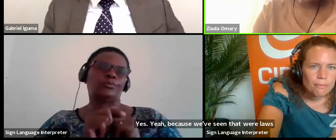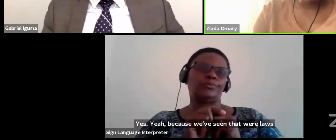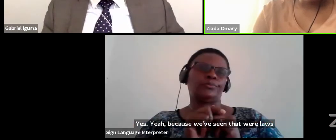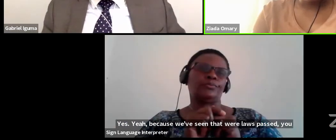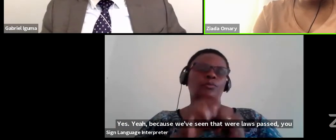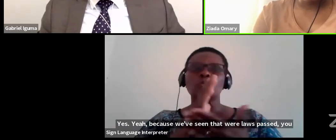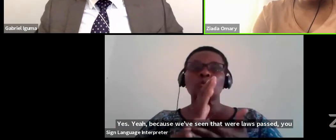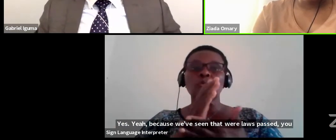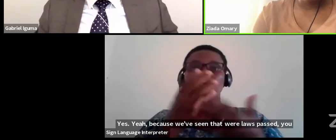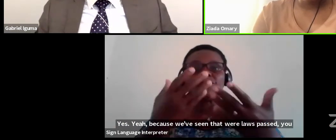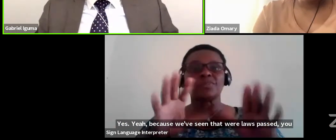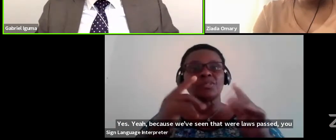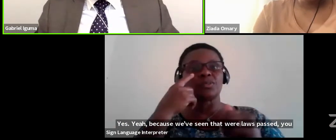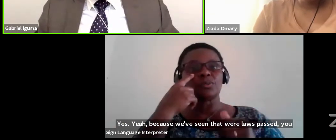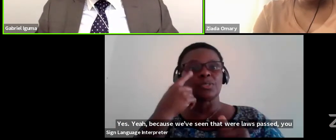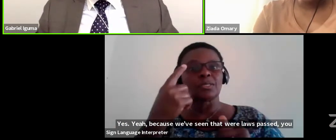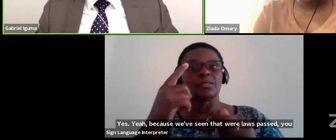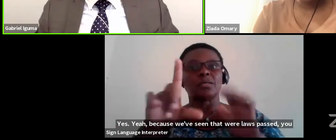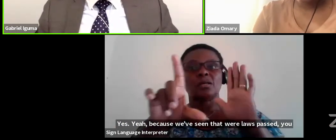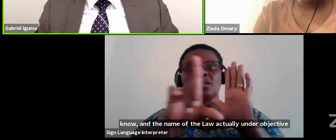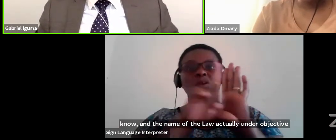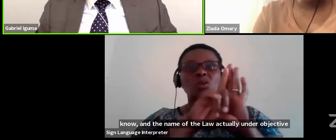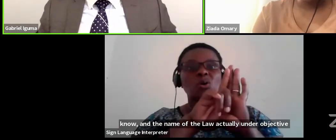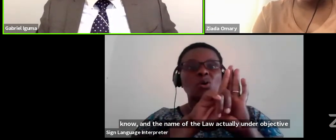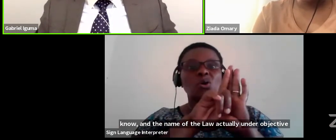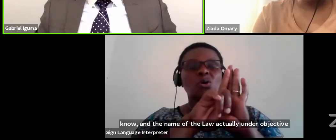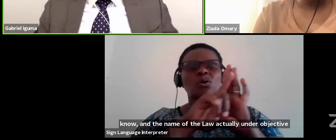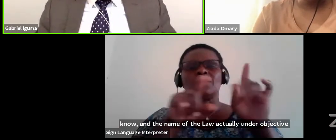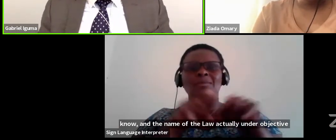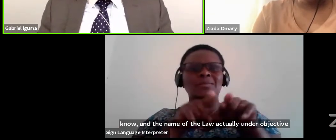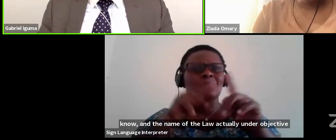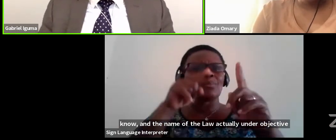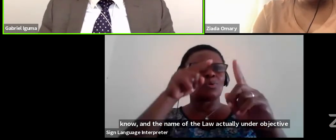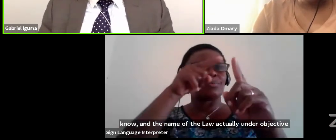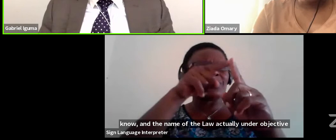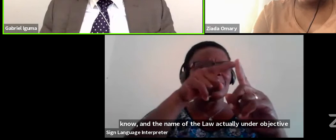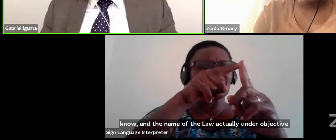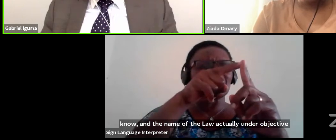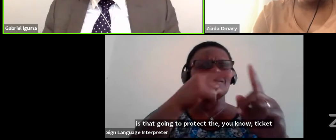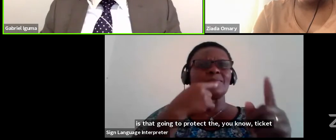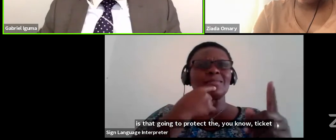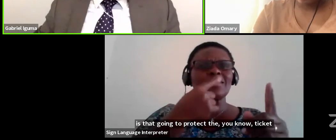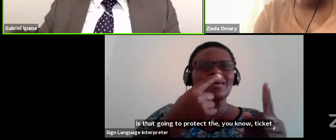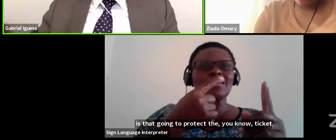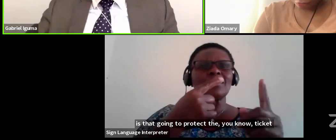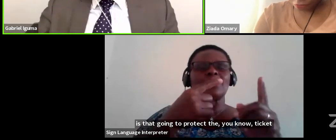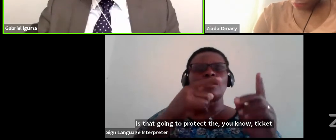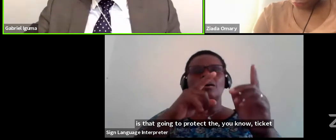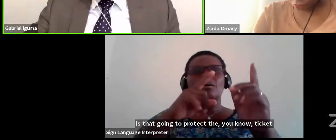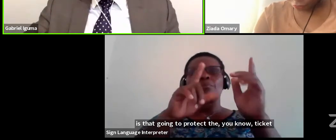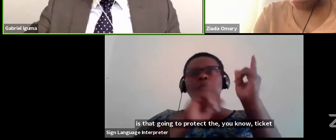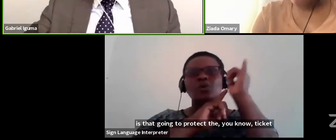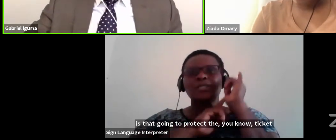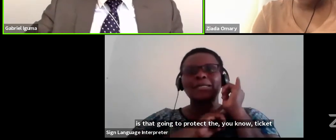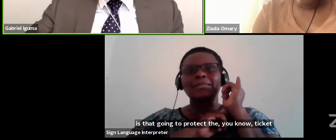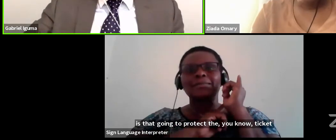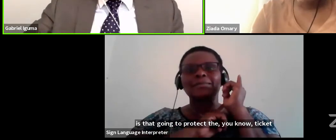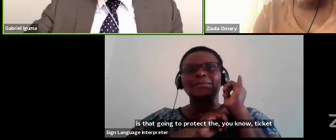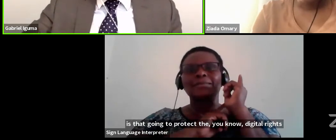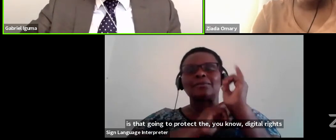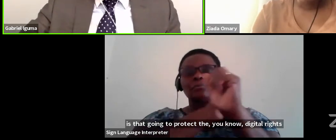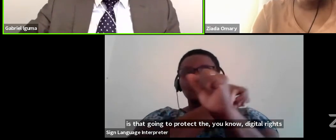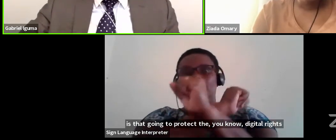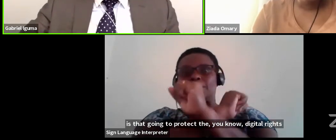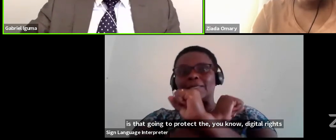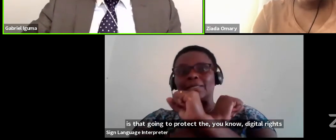the name of the law actually and the objective says that they're going to protect the, digital rights of citizens, and the same law